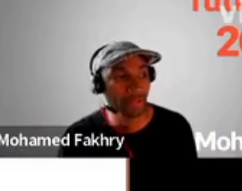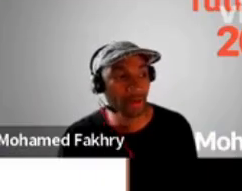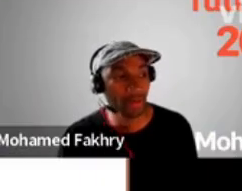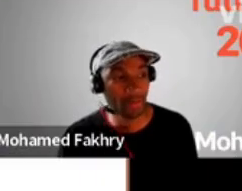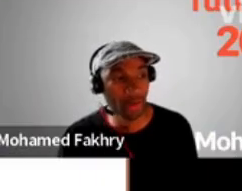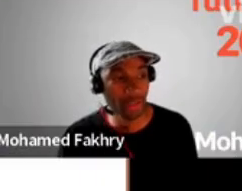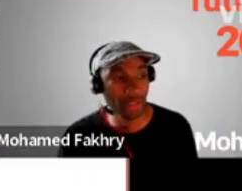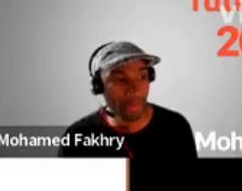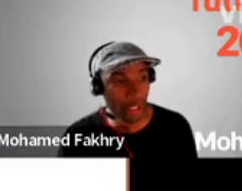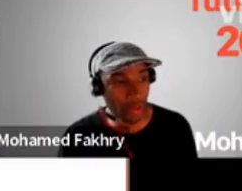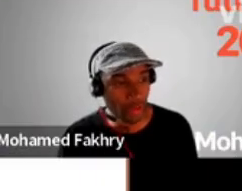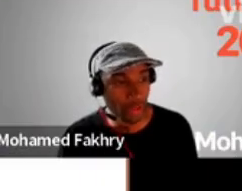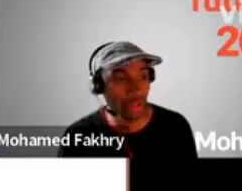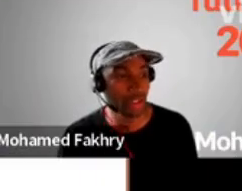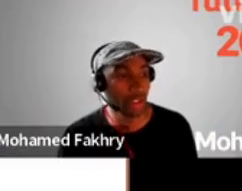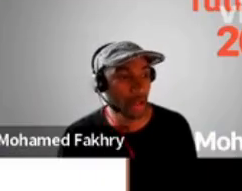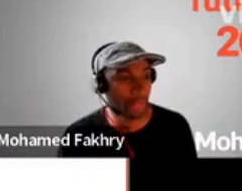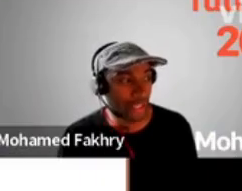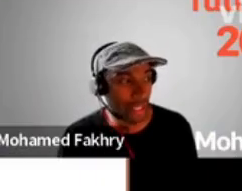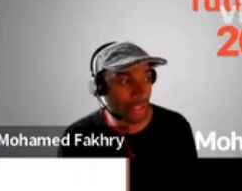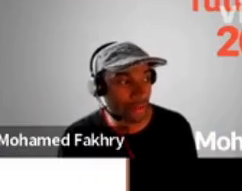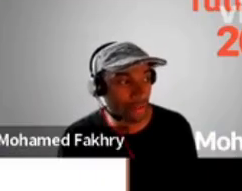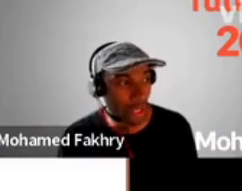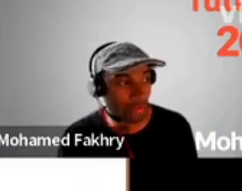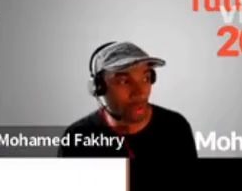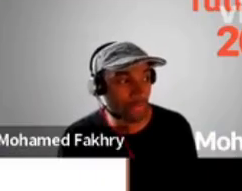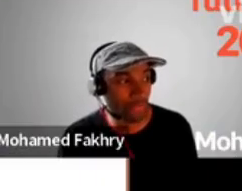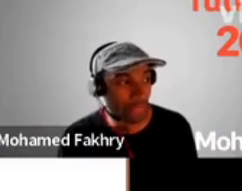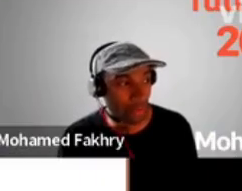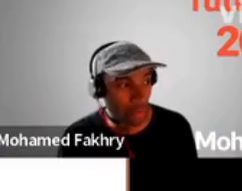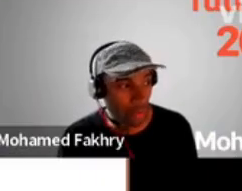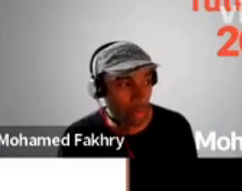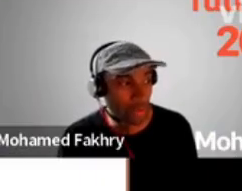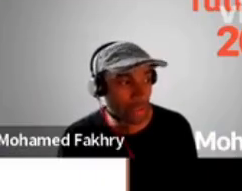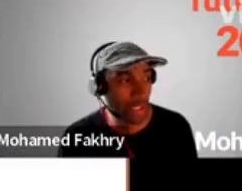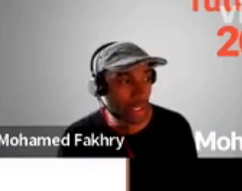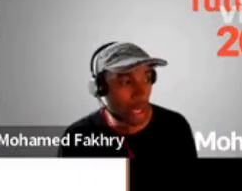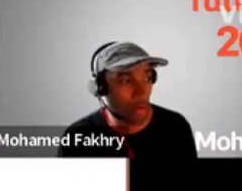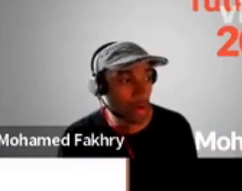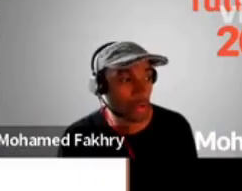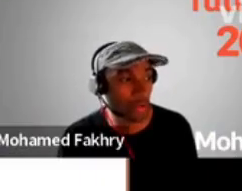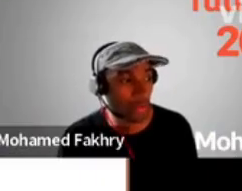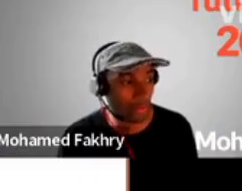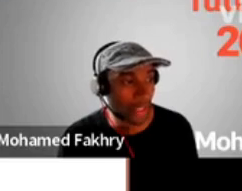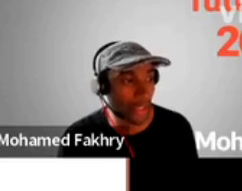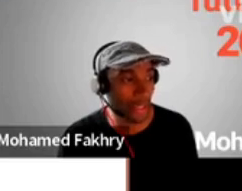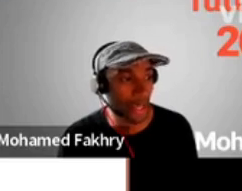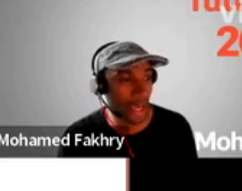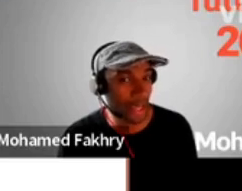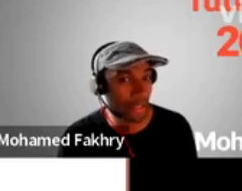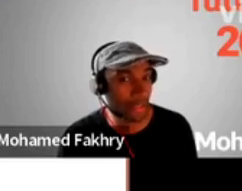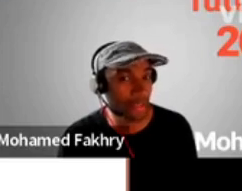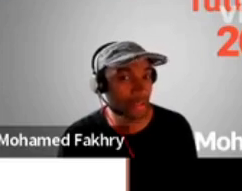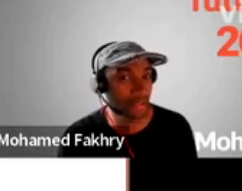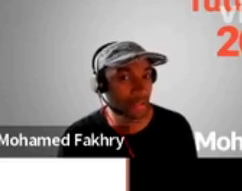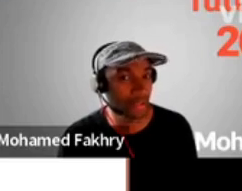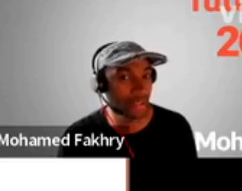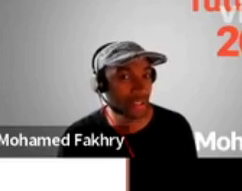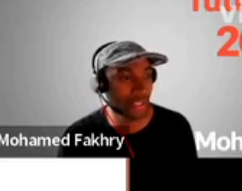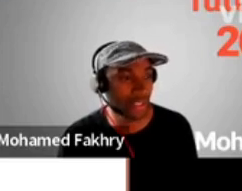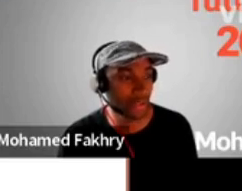including Bonus Paiute, Confederated Tribes of Coos, Lowell, Umke,